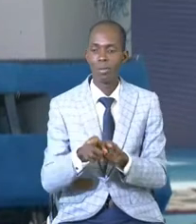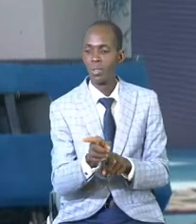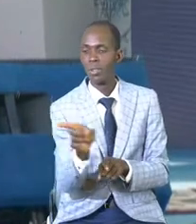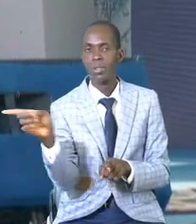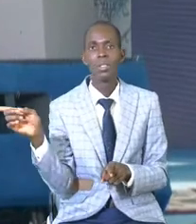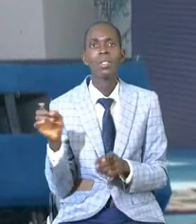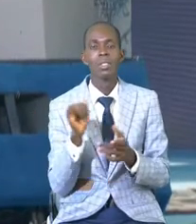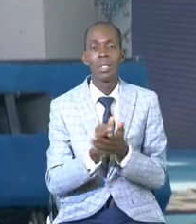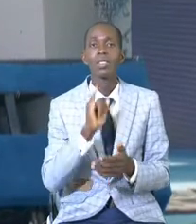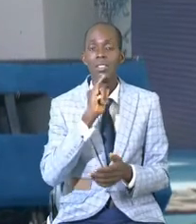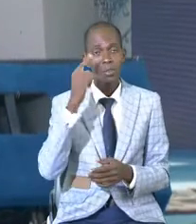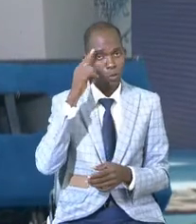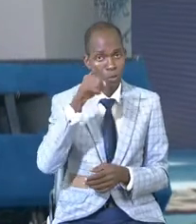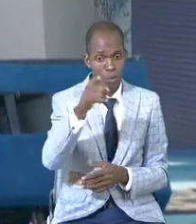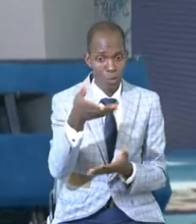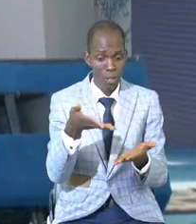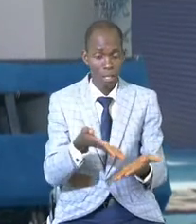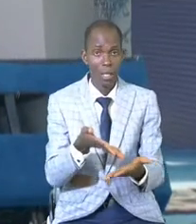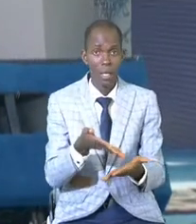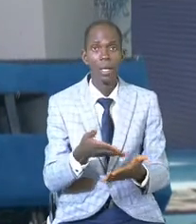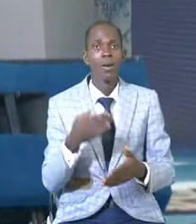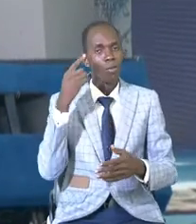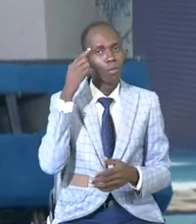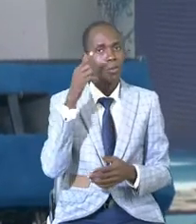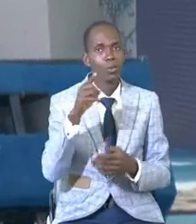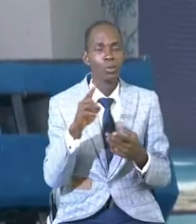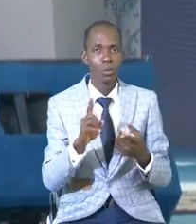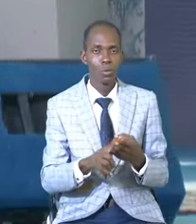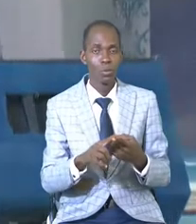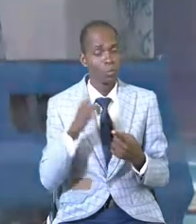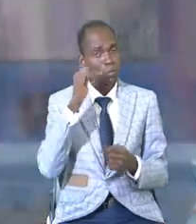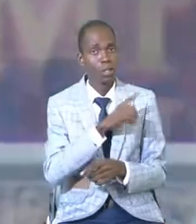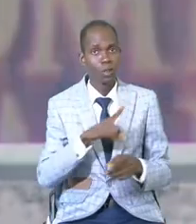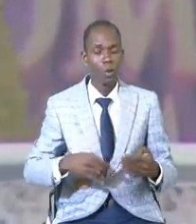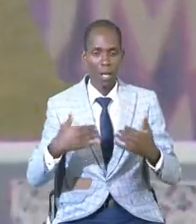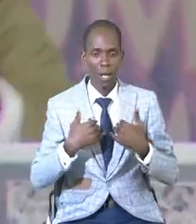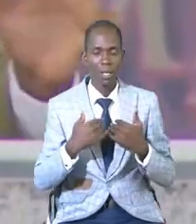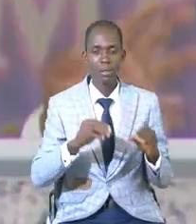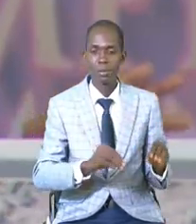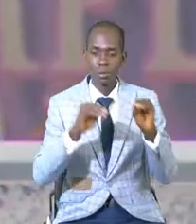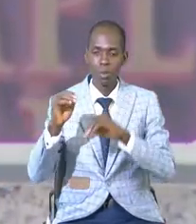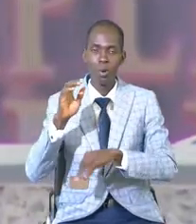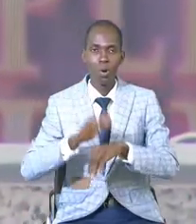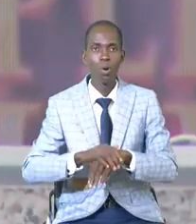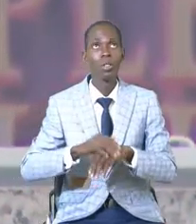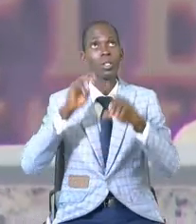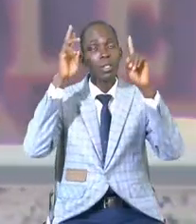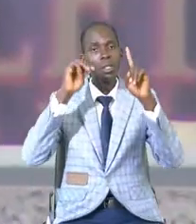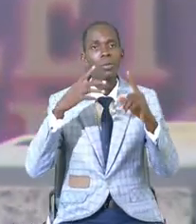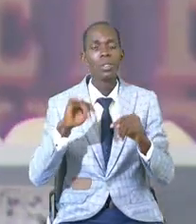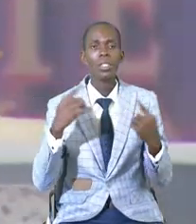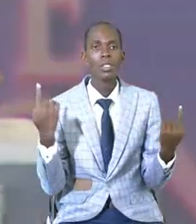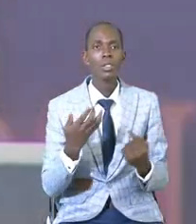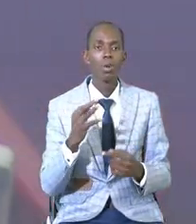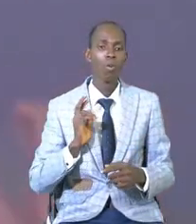right there, to his own way. And the Lord has laid on him the iniquity of us all, and